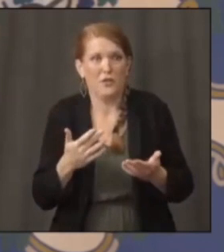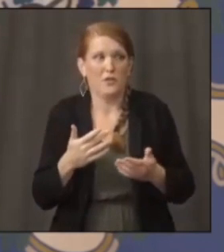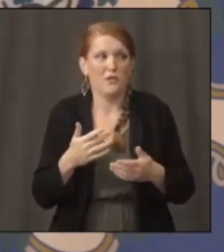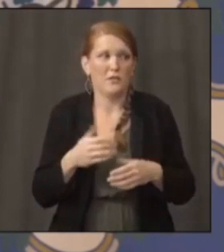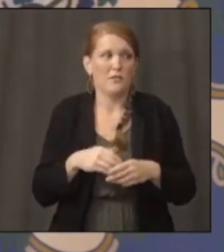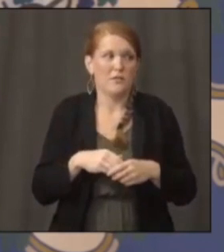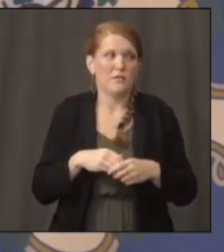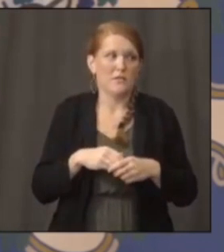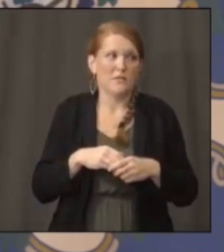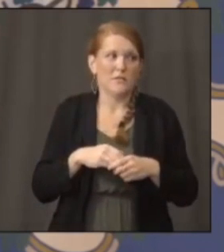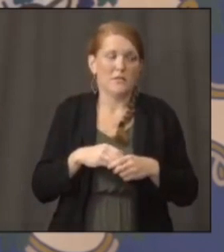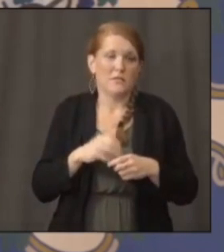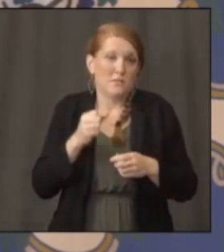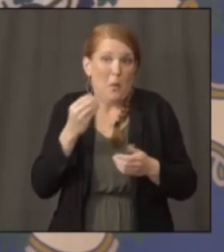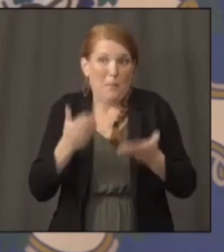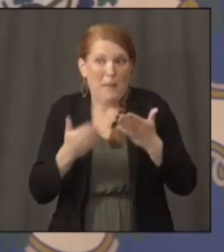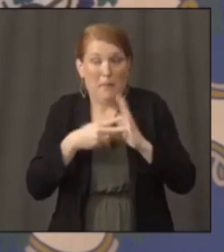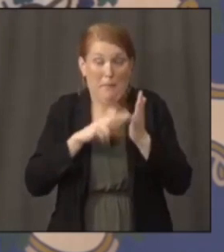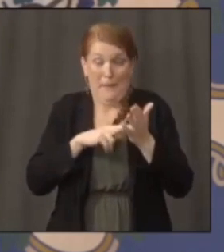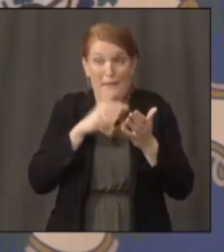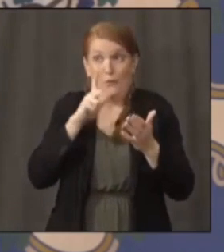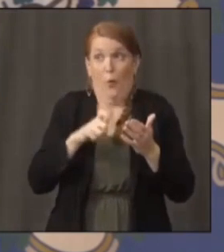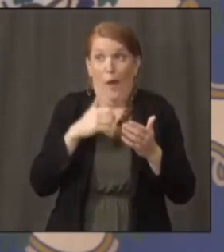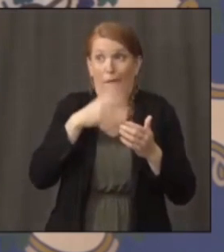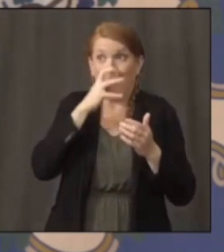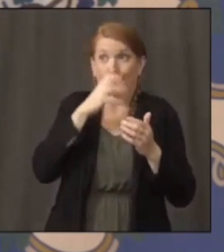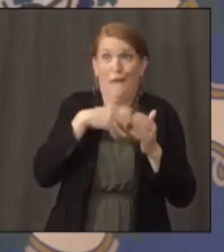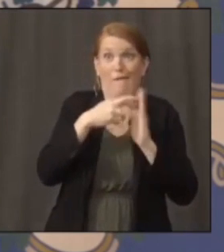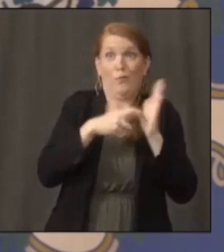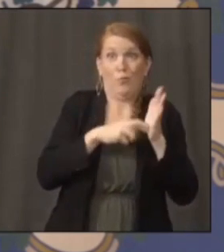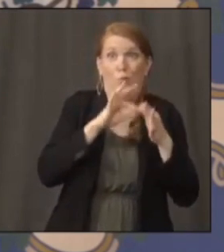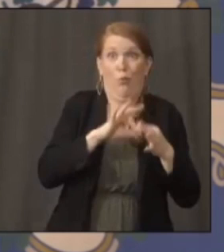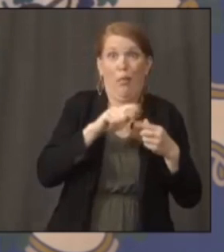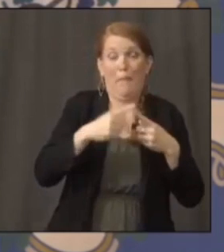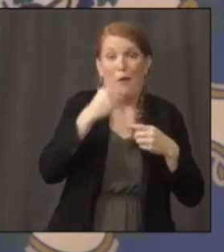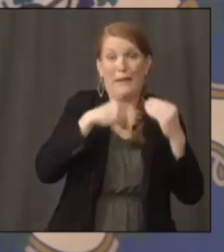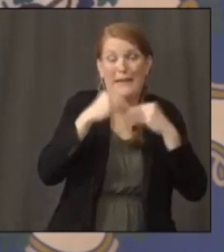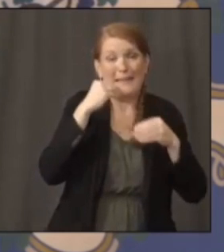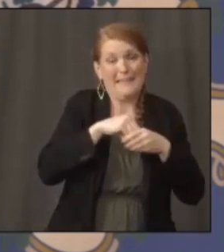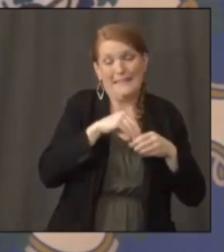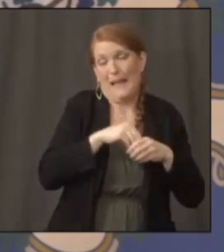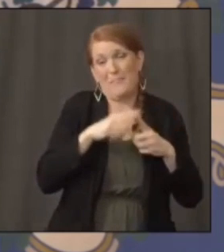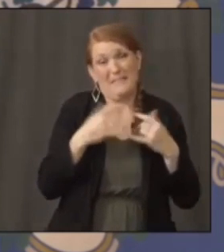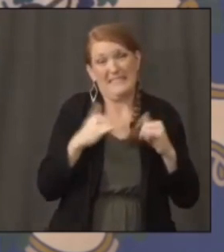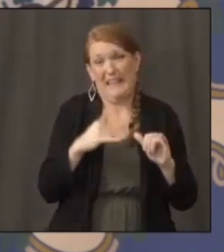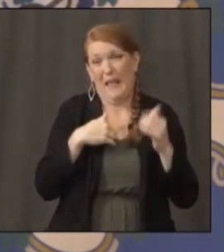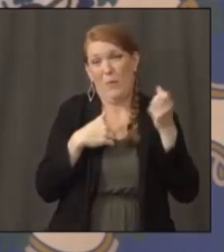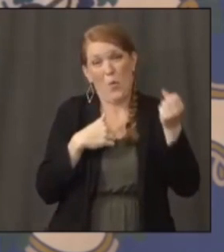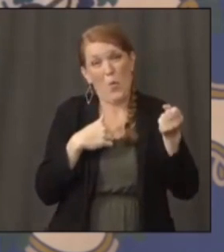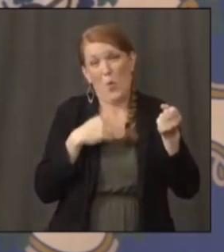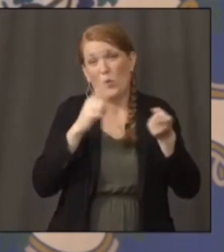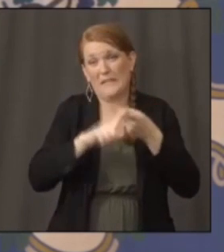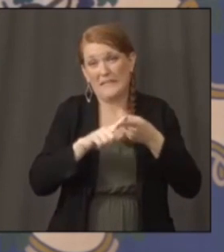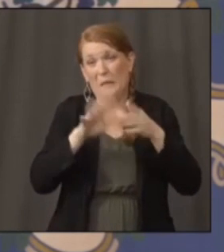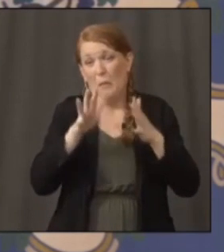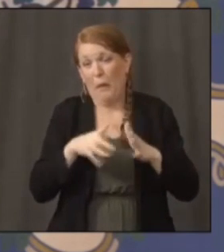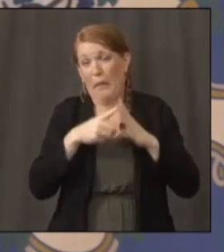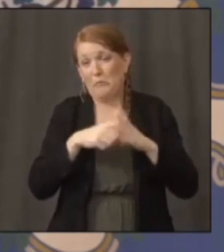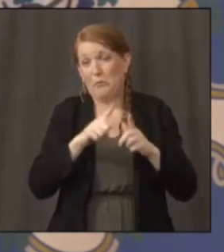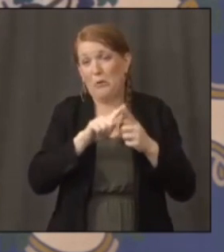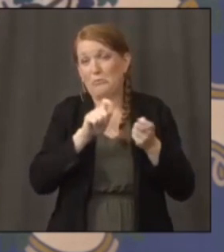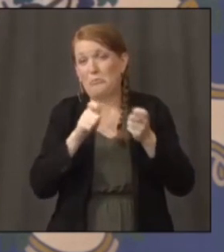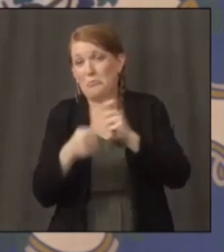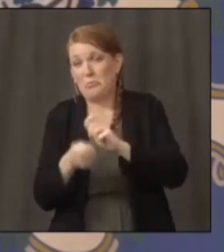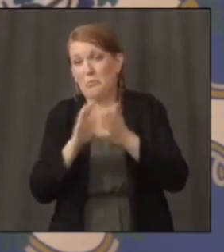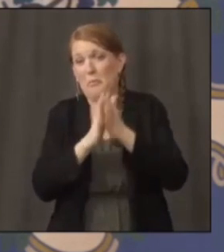on indoors. But I think that's something we're going to confront as the weather changes, later on this month. If you're